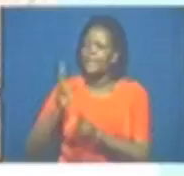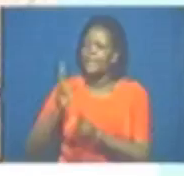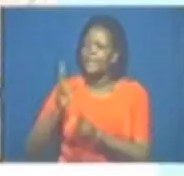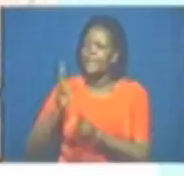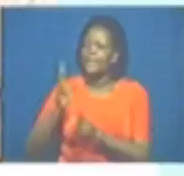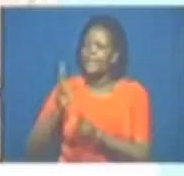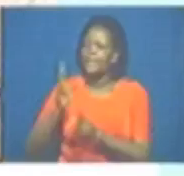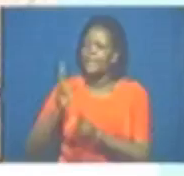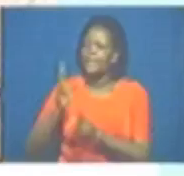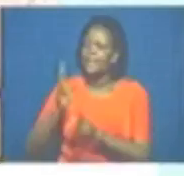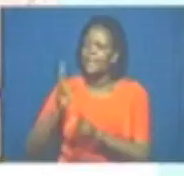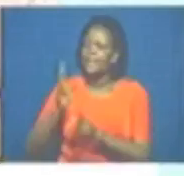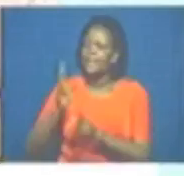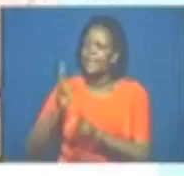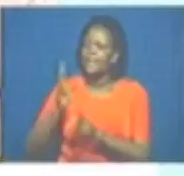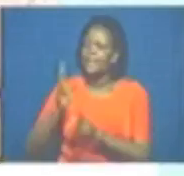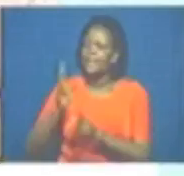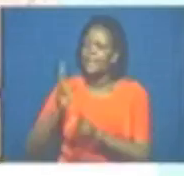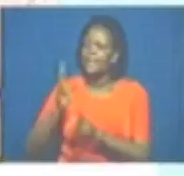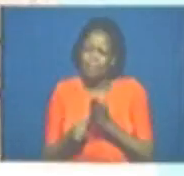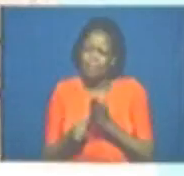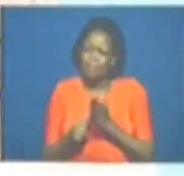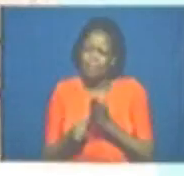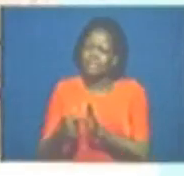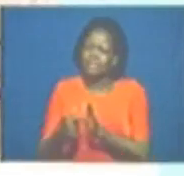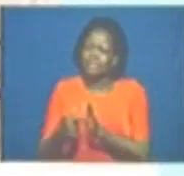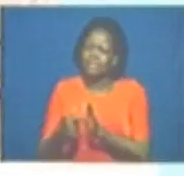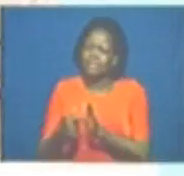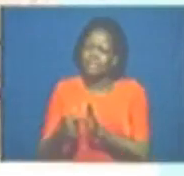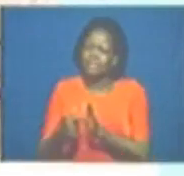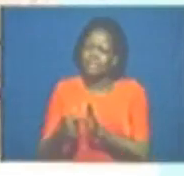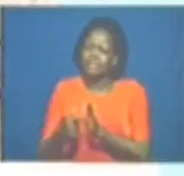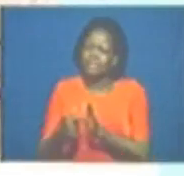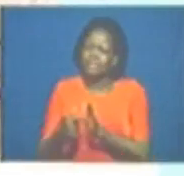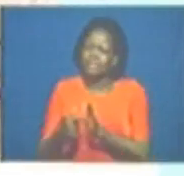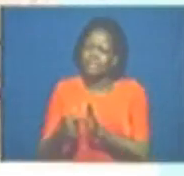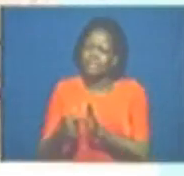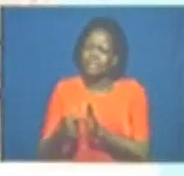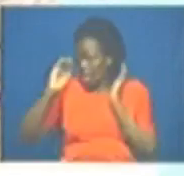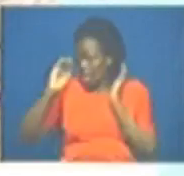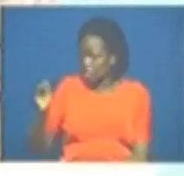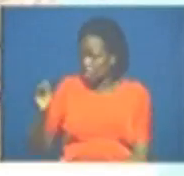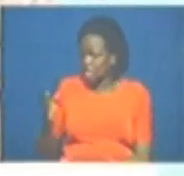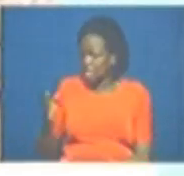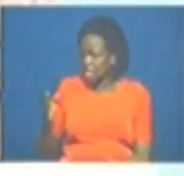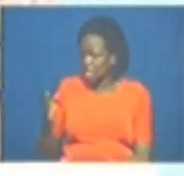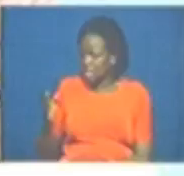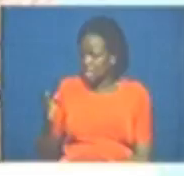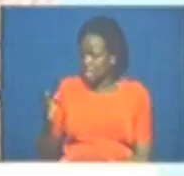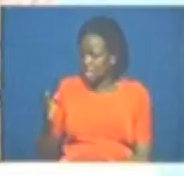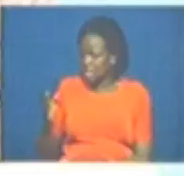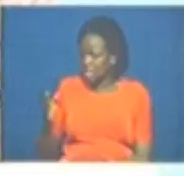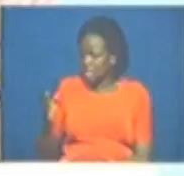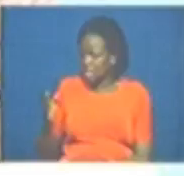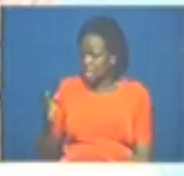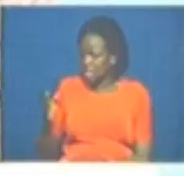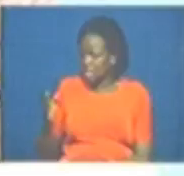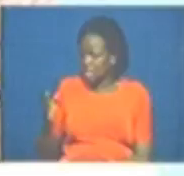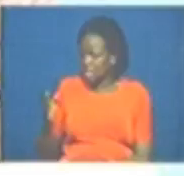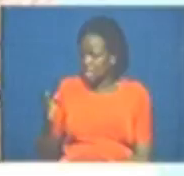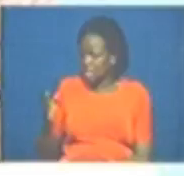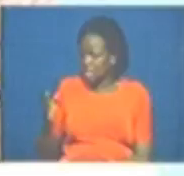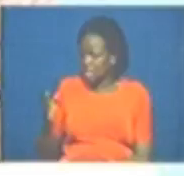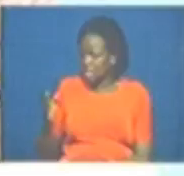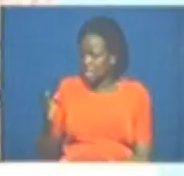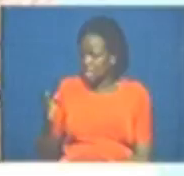elephants and priorities. You see, like currently, Kakamega County is not giving bursaries. And yet, if you look at our